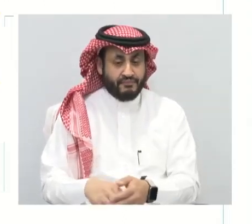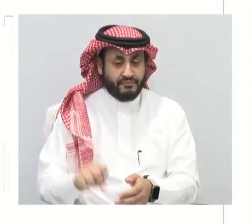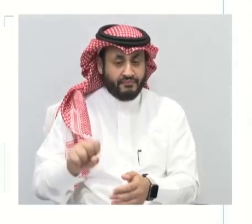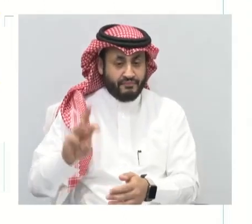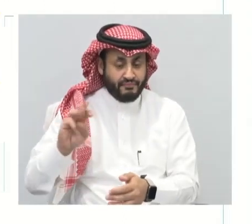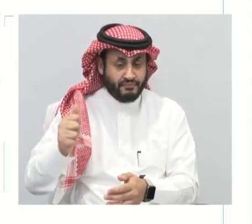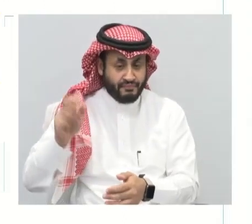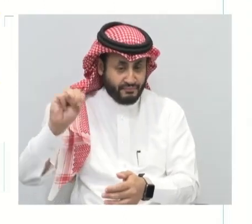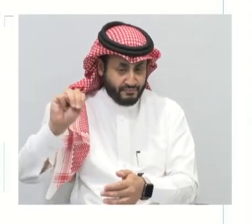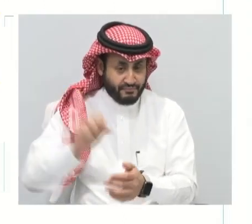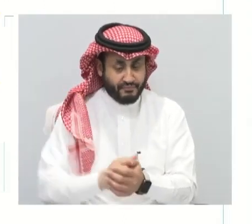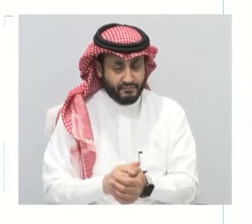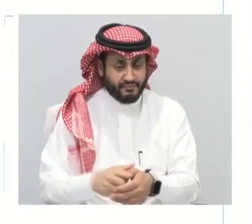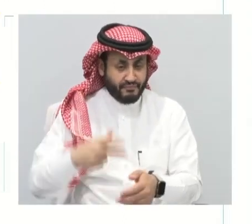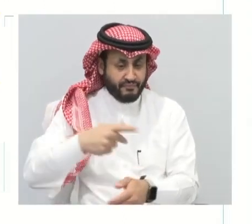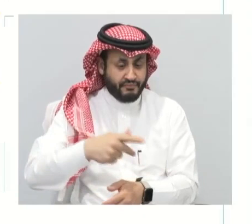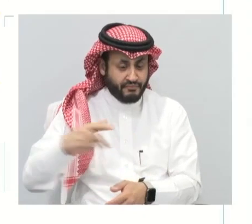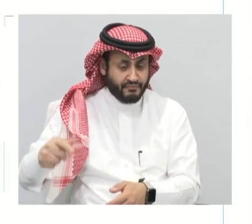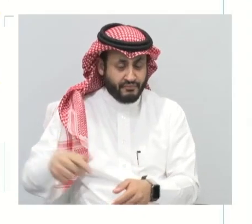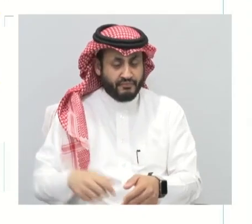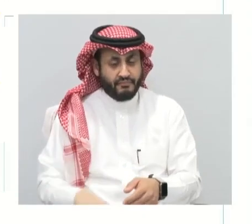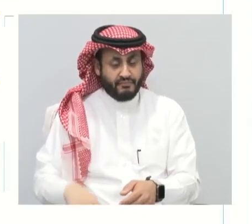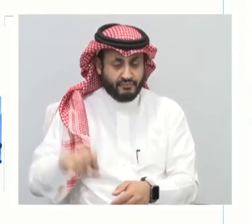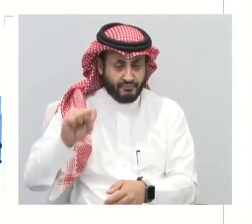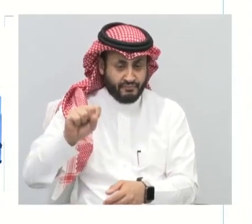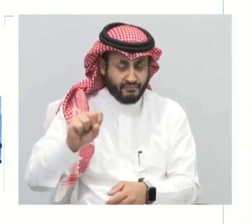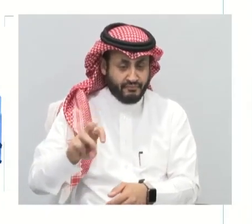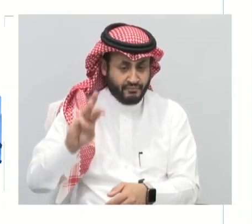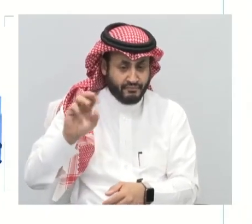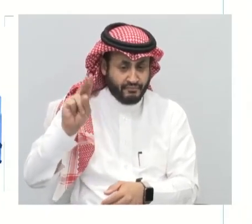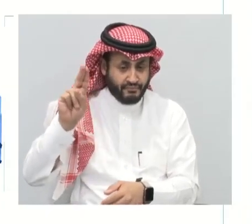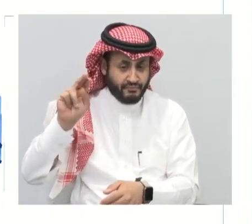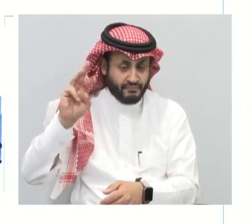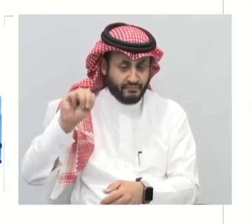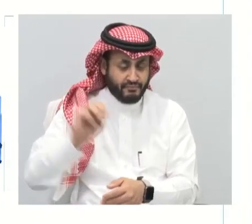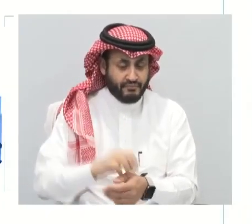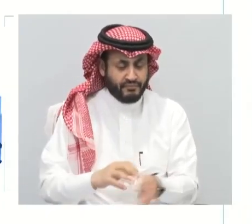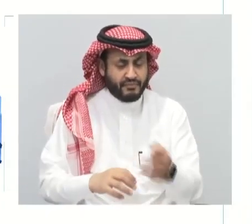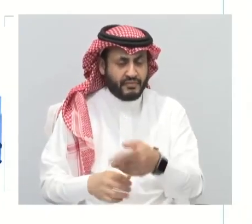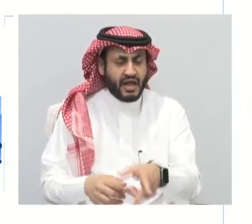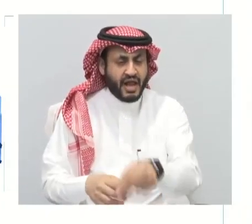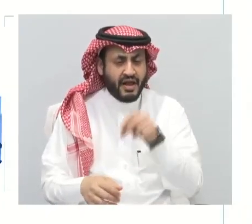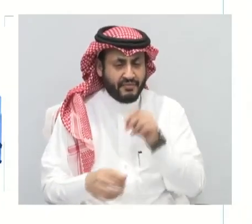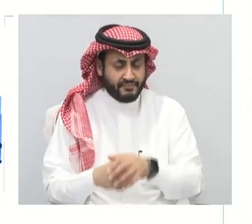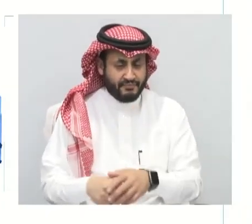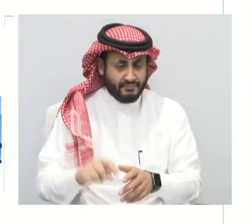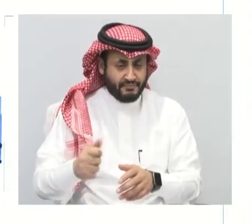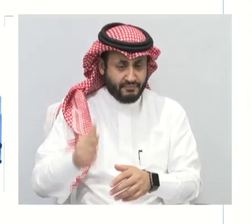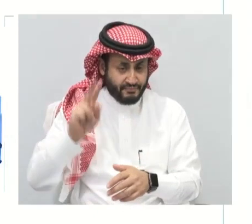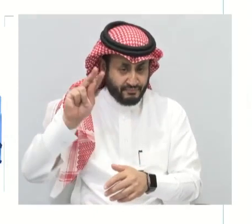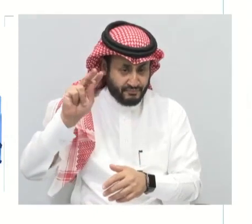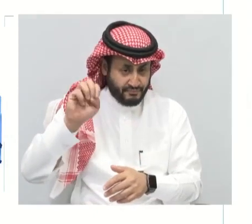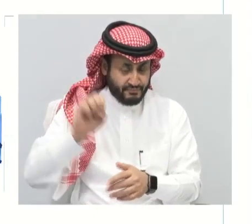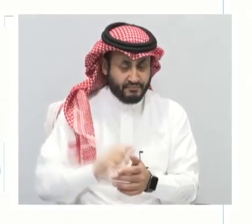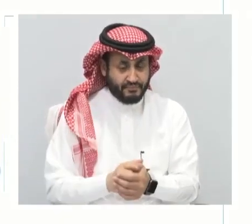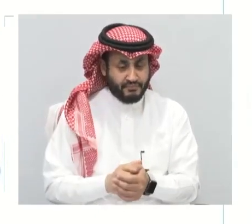swam. And in the past participle, we can use it as swam. And also take, the past is took, and the past